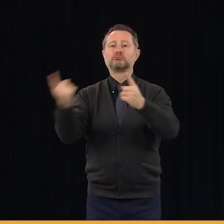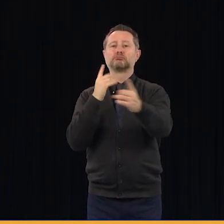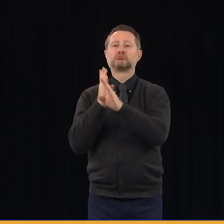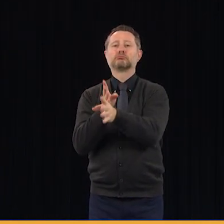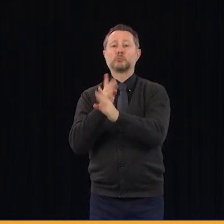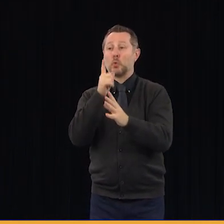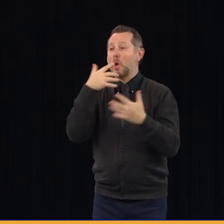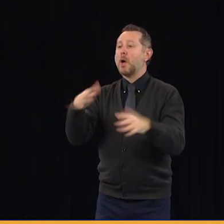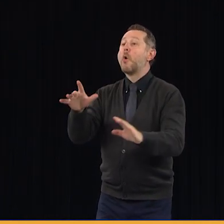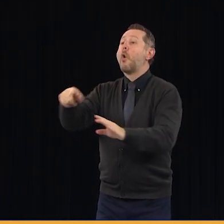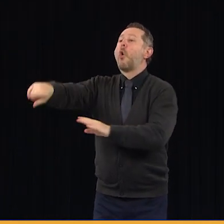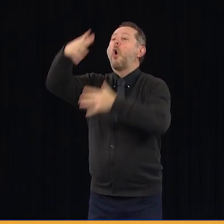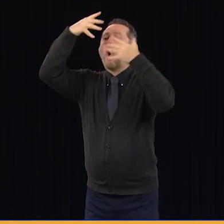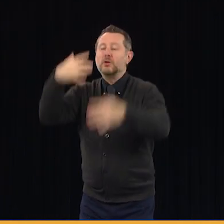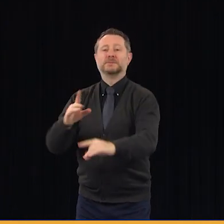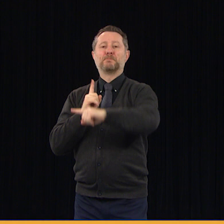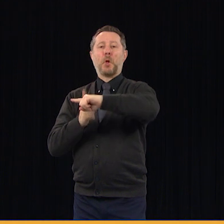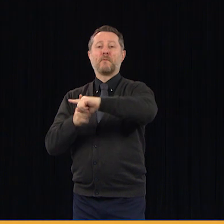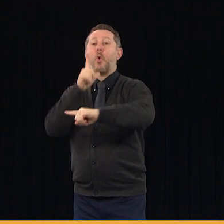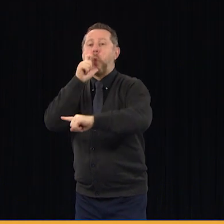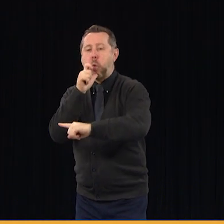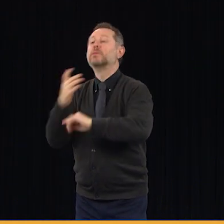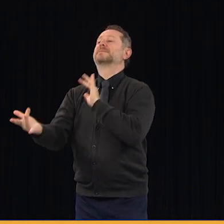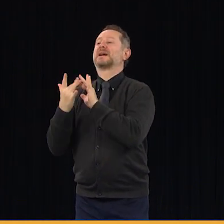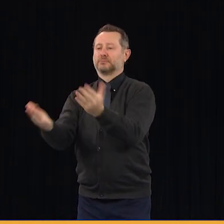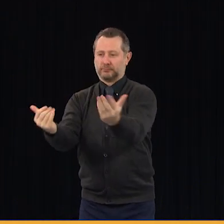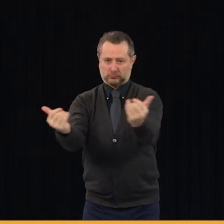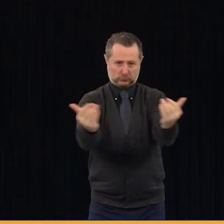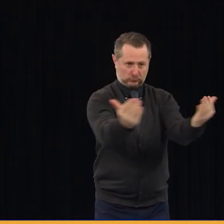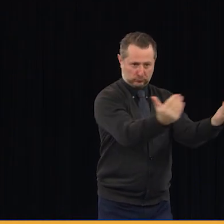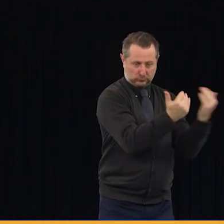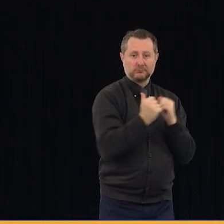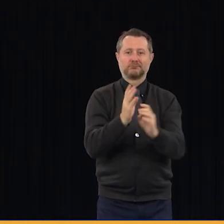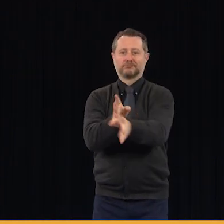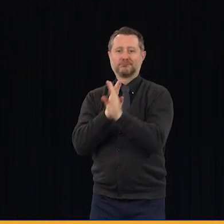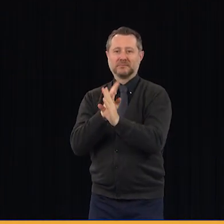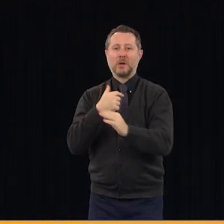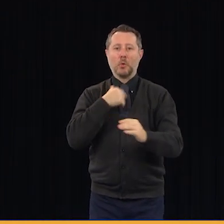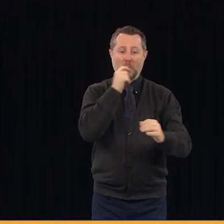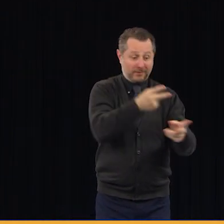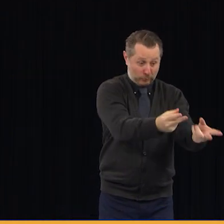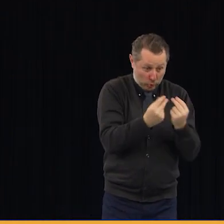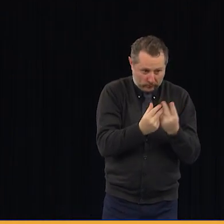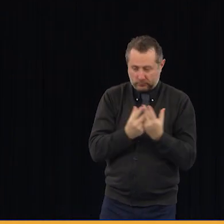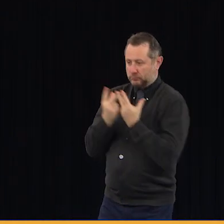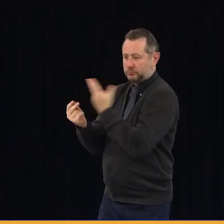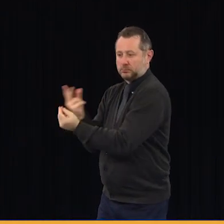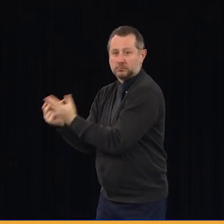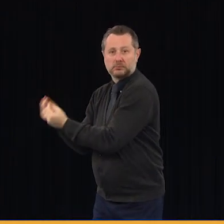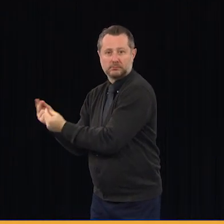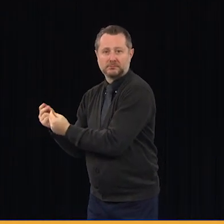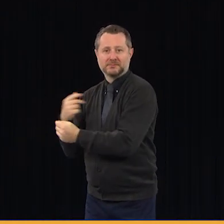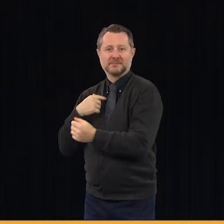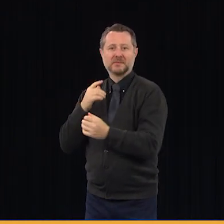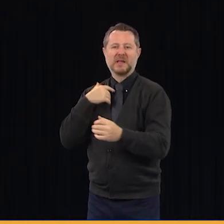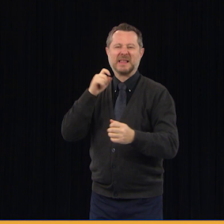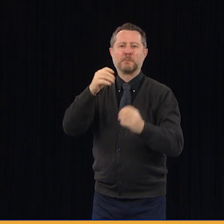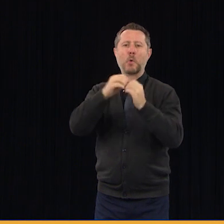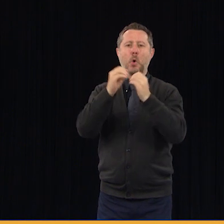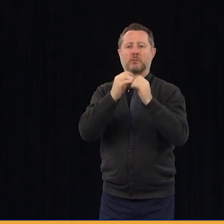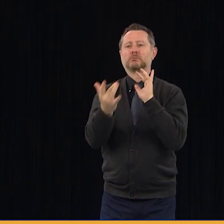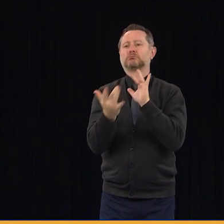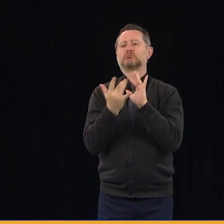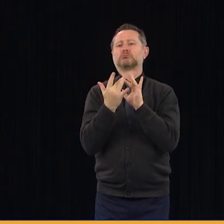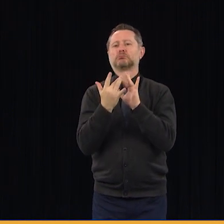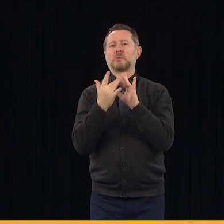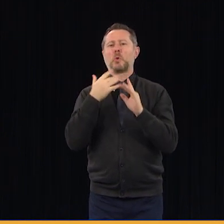contact us and to donate blood so we can develop the convalescent plasma treatment. And there's a